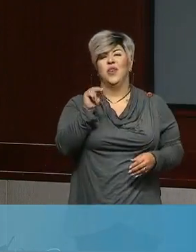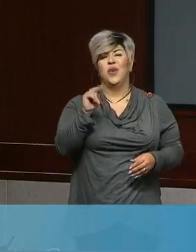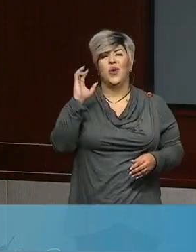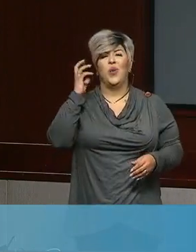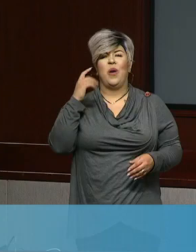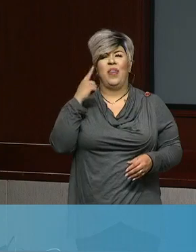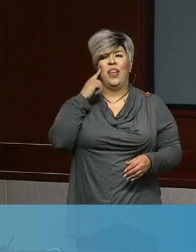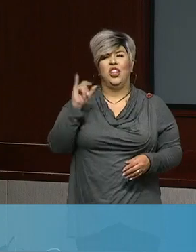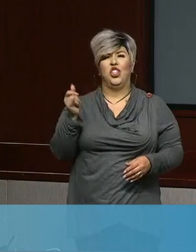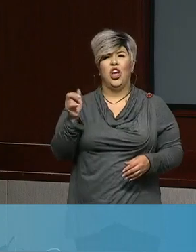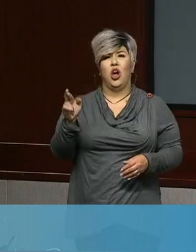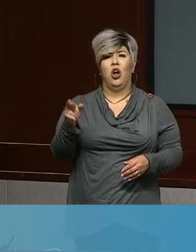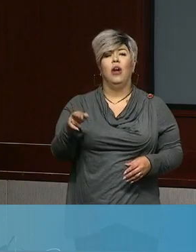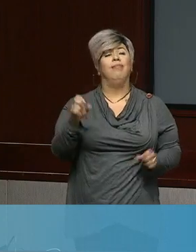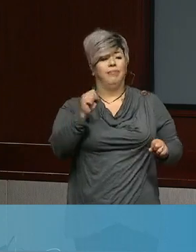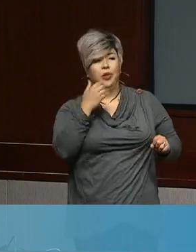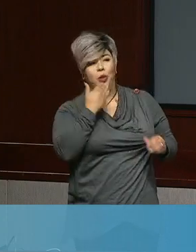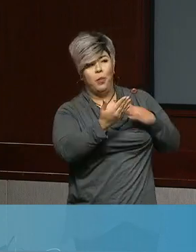Yes, good morning, Megan. Morning.